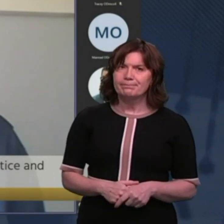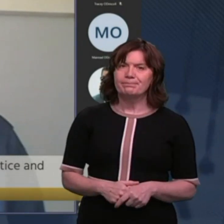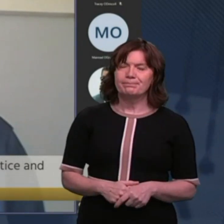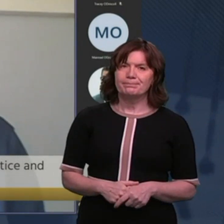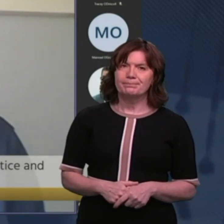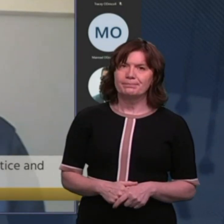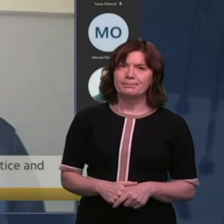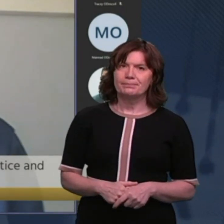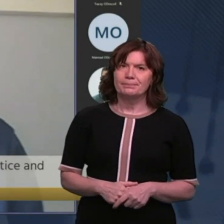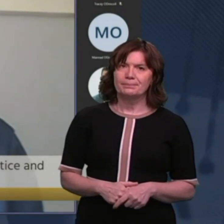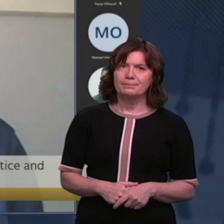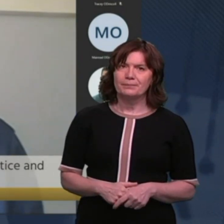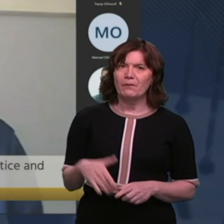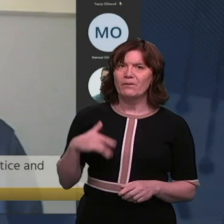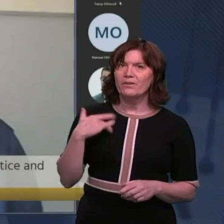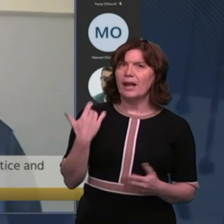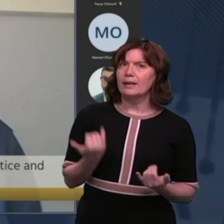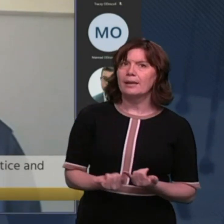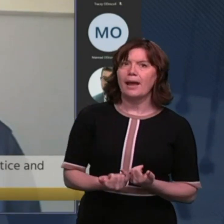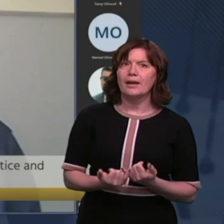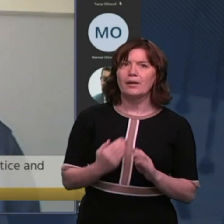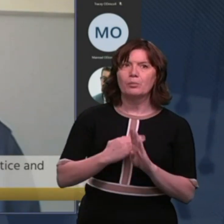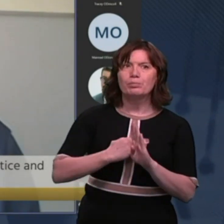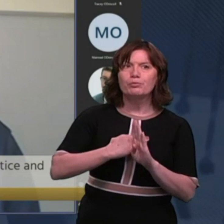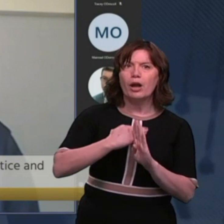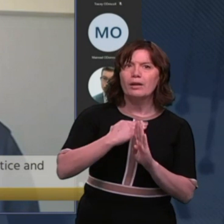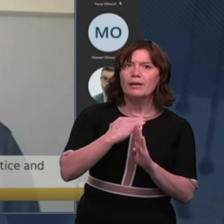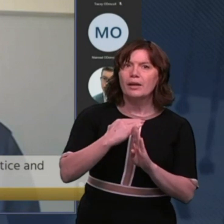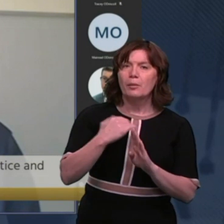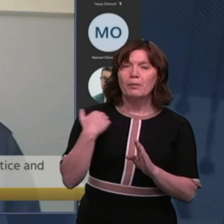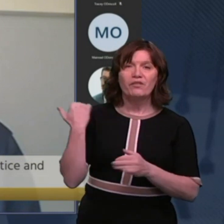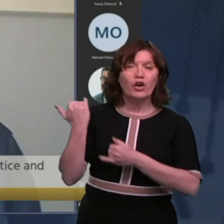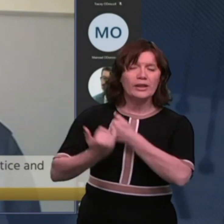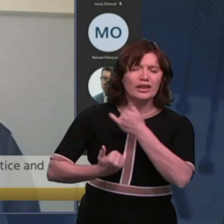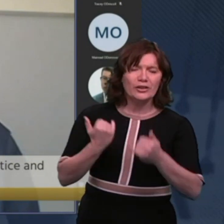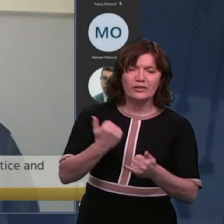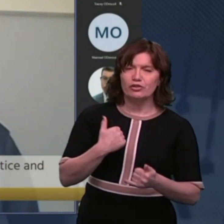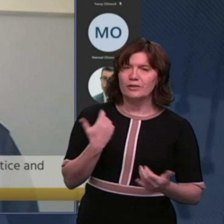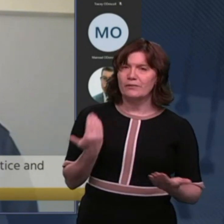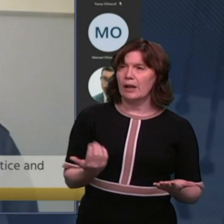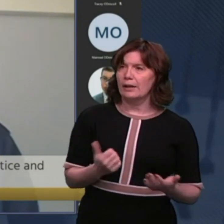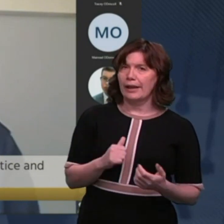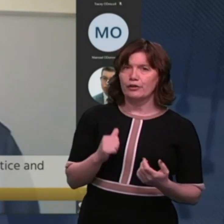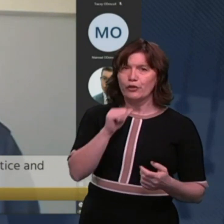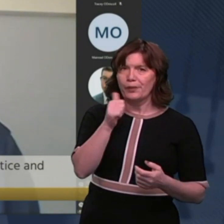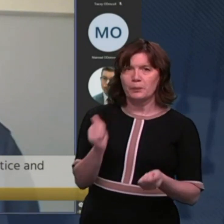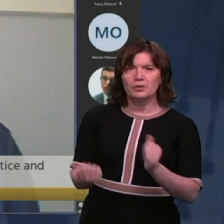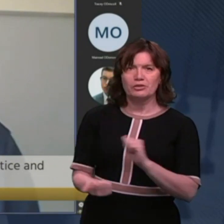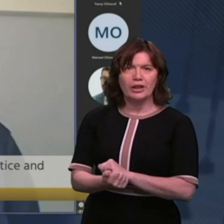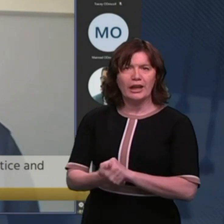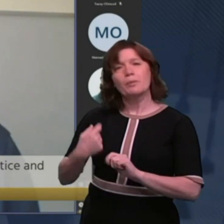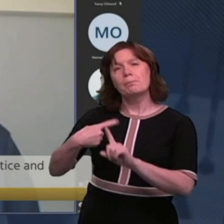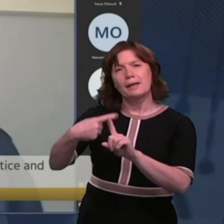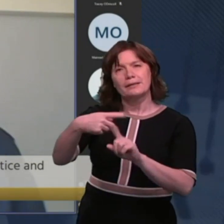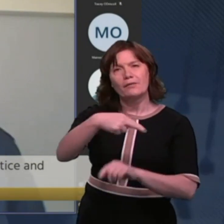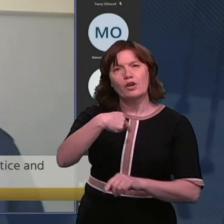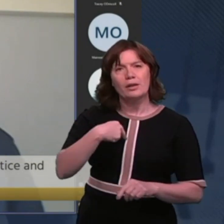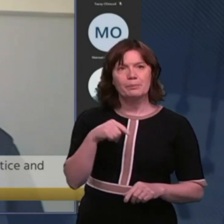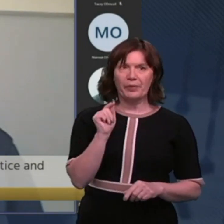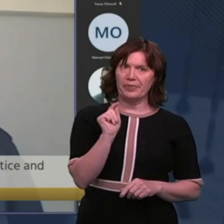felt like progress, where for years there didn't seem to be, but this was progress, and it was